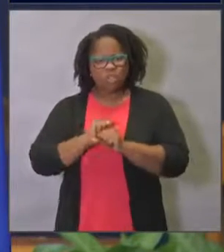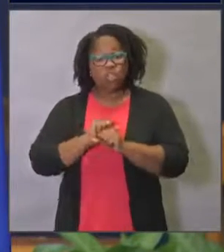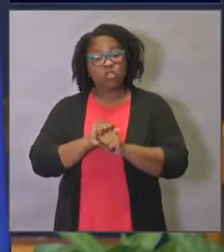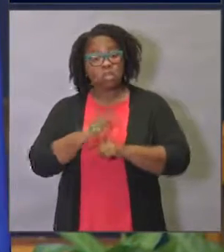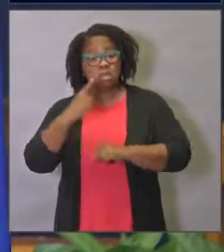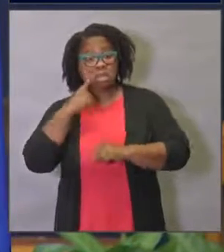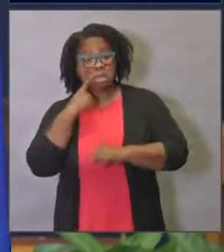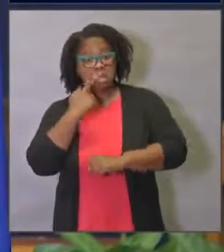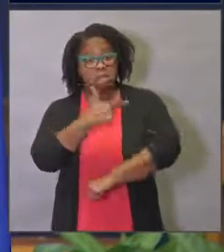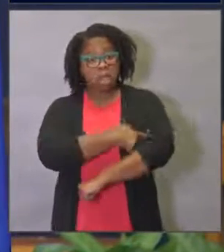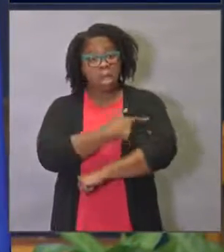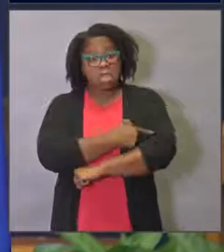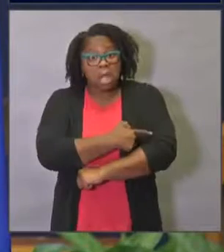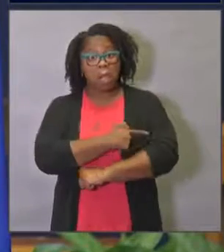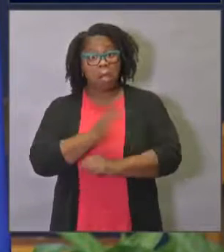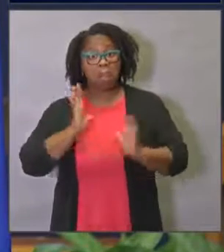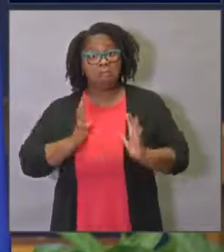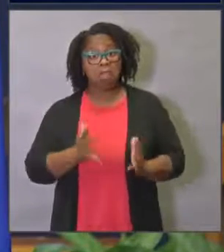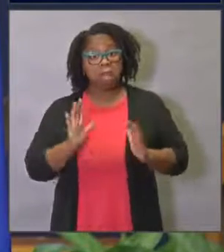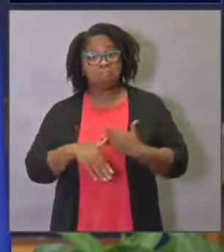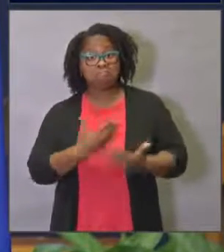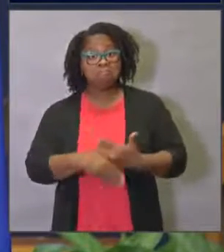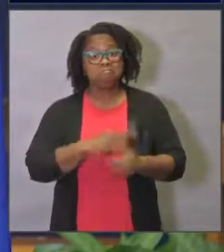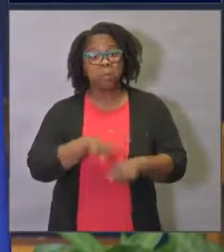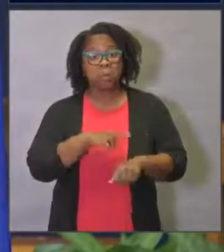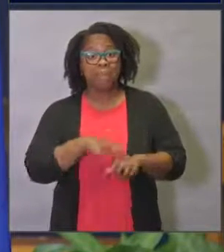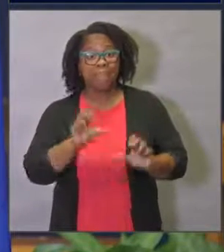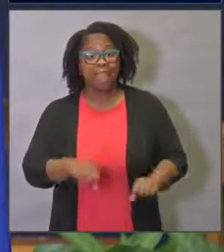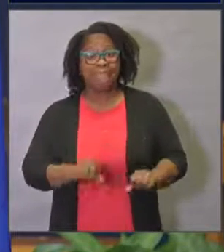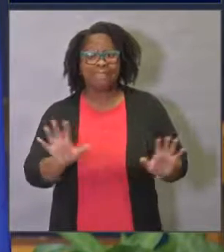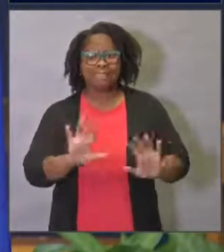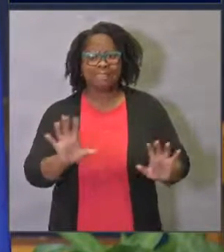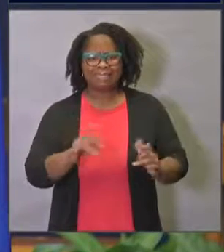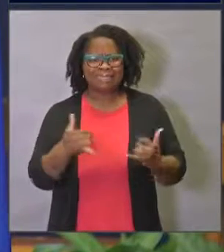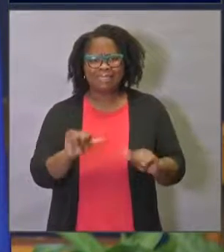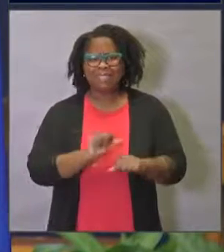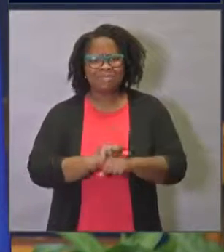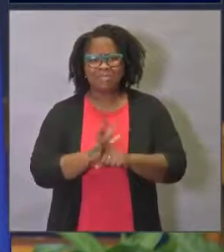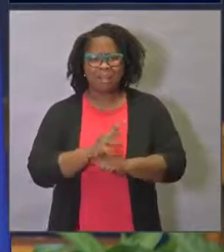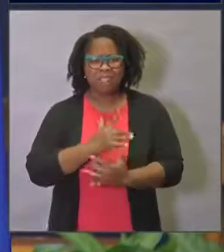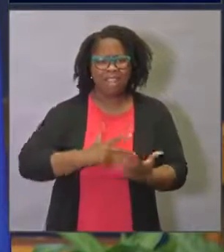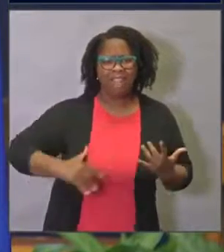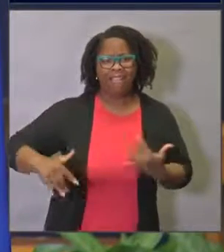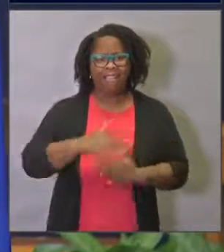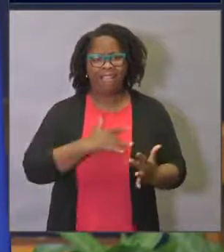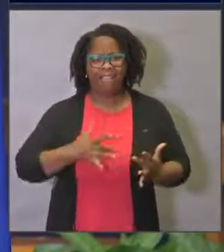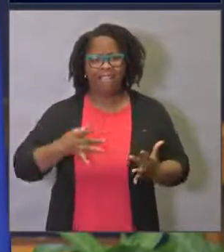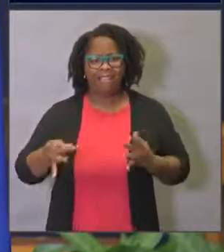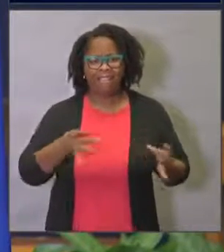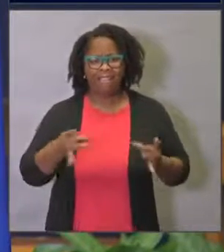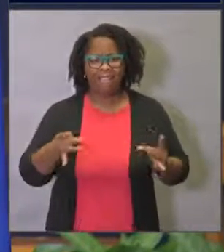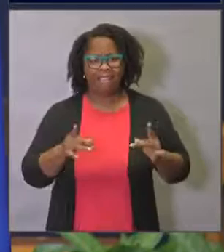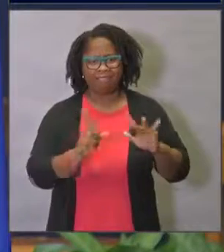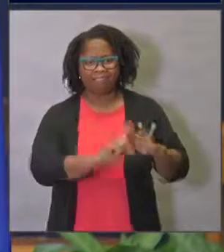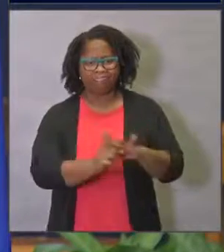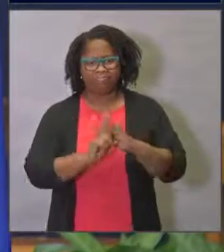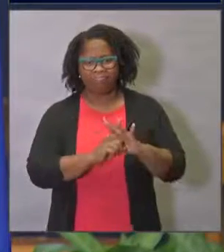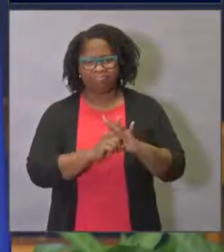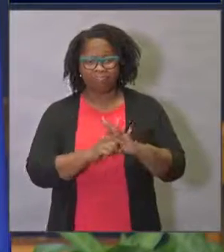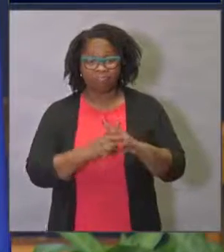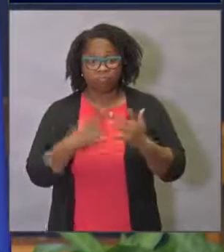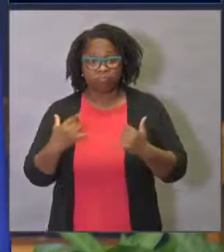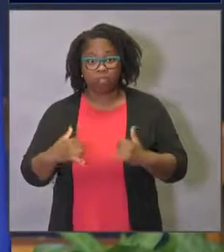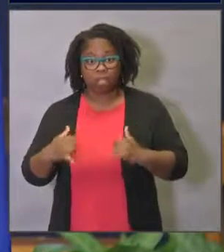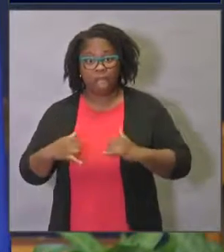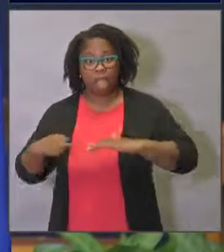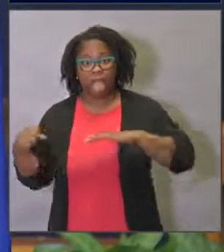very much with us and continues to devastate lives throughout the county and completely overwhelm our hospital care